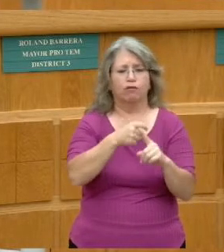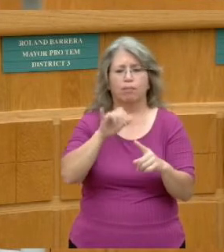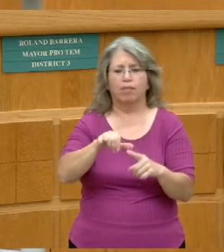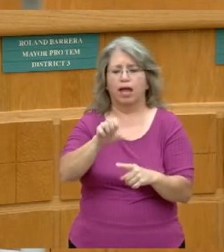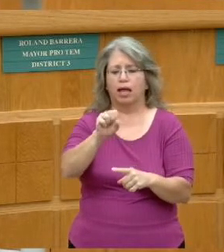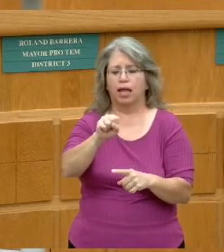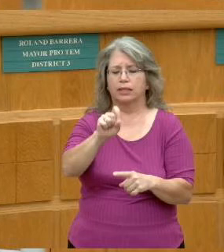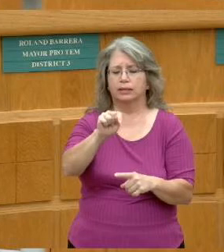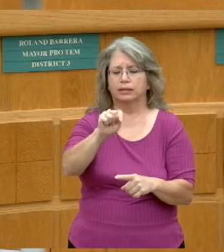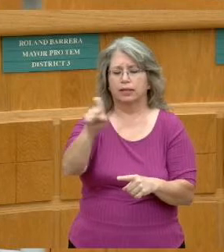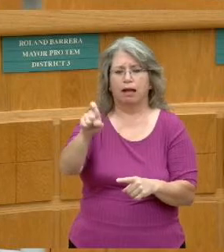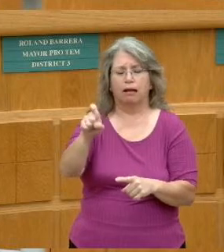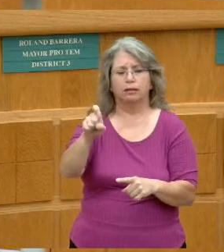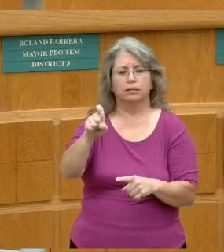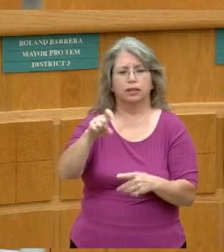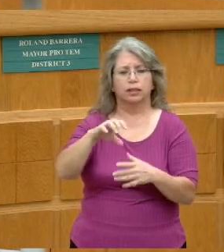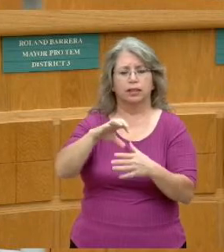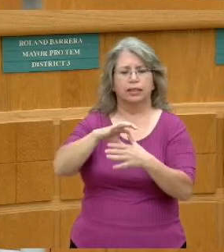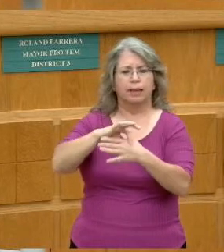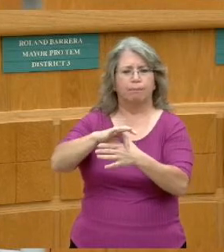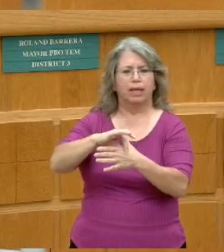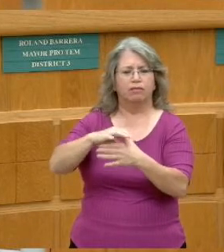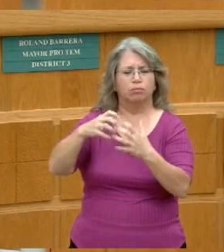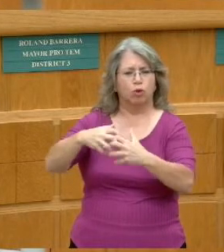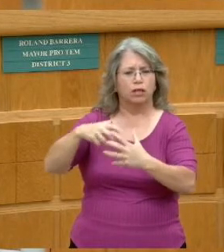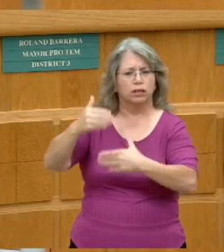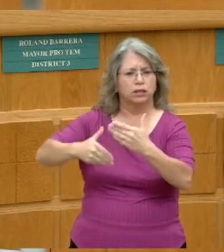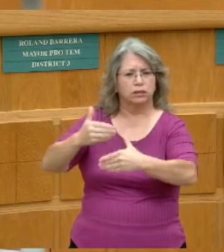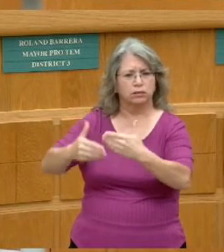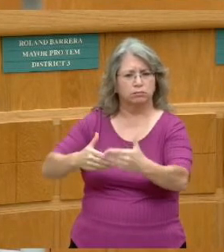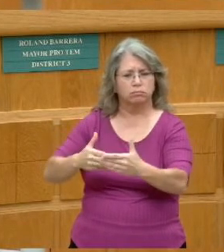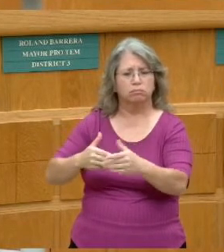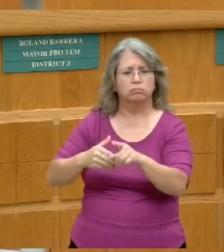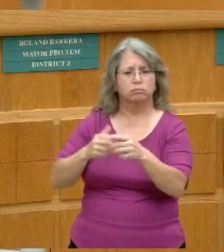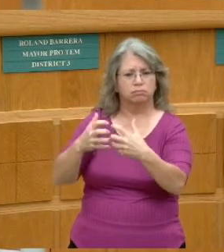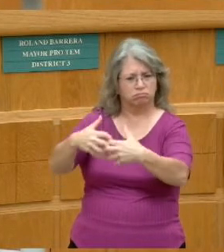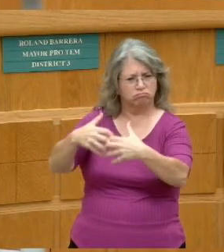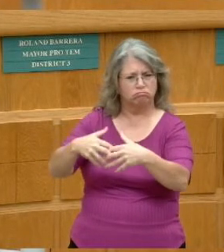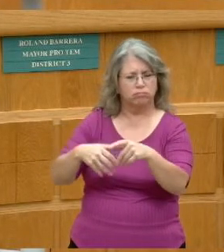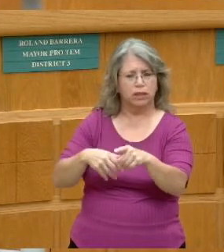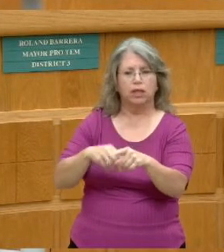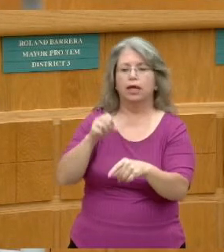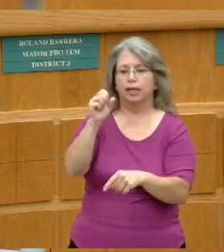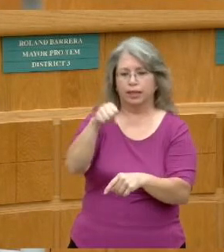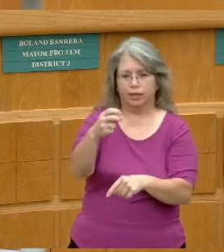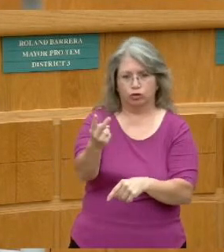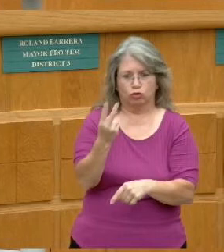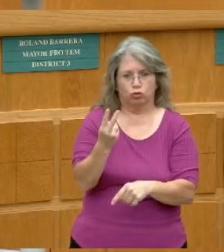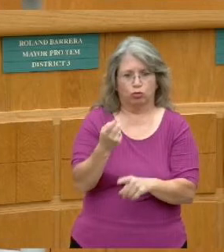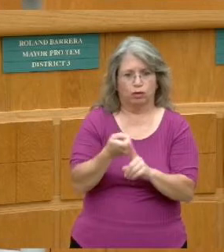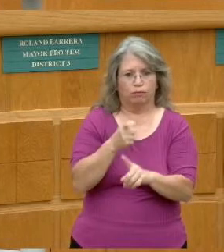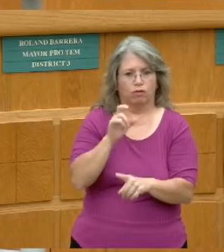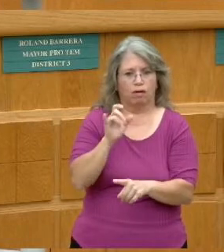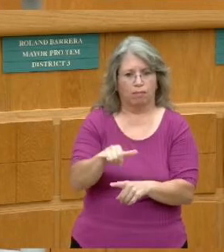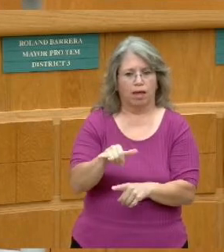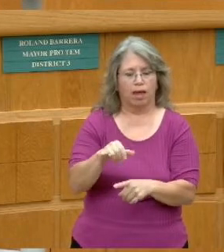processing plant, meat processing plant, beef processing plant? The answer is yes. Two of the five were from STX